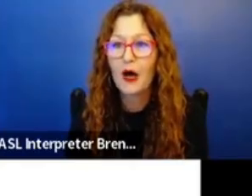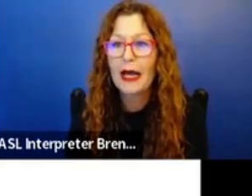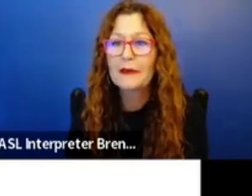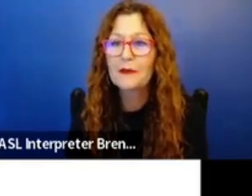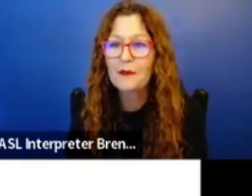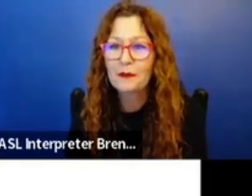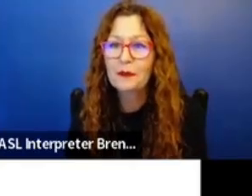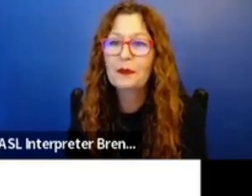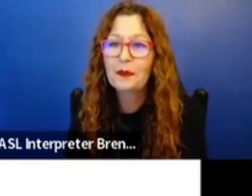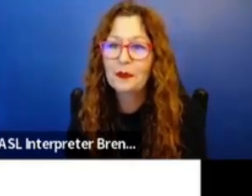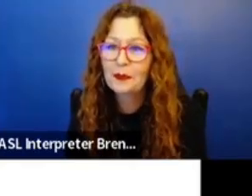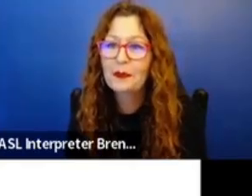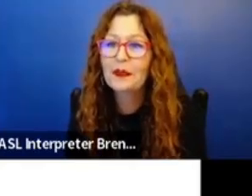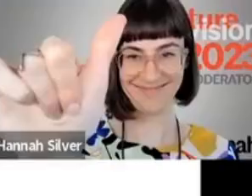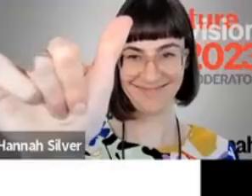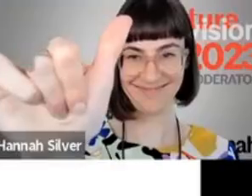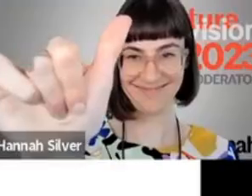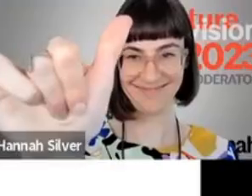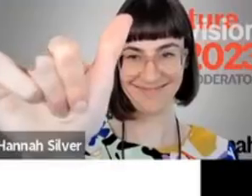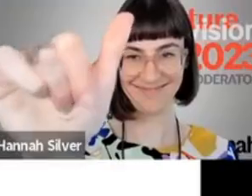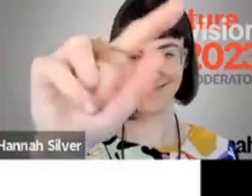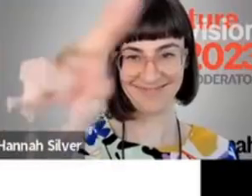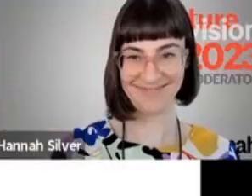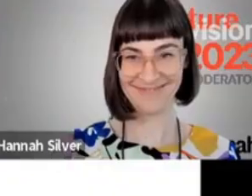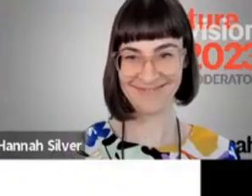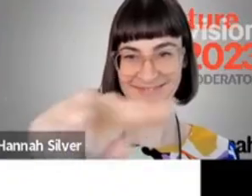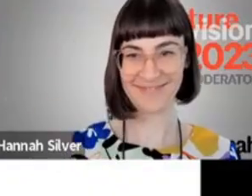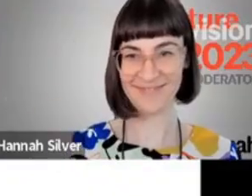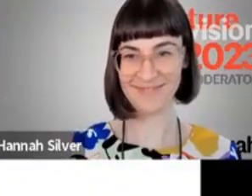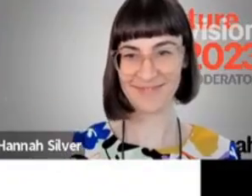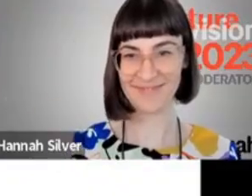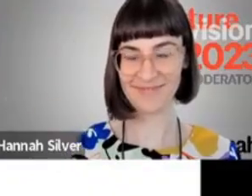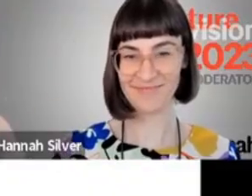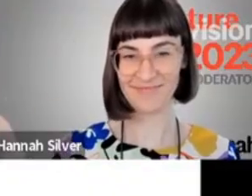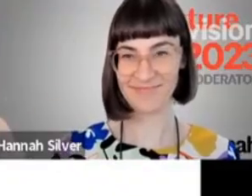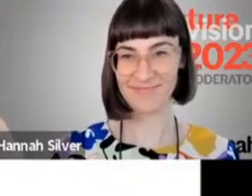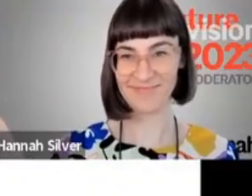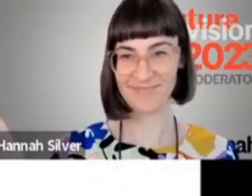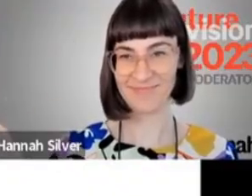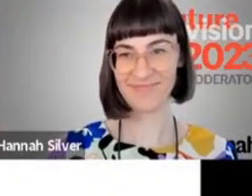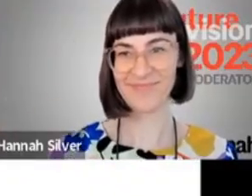See the Y? Mm-hmm. And Z.